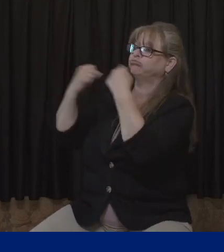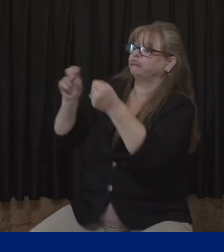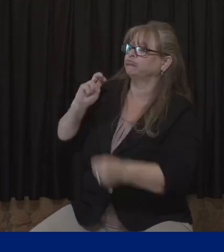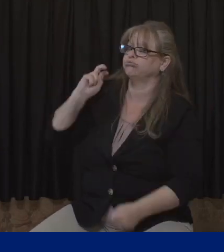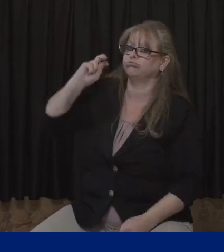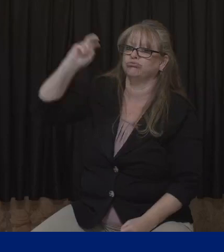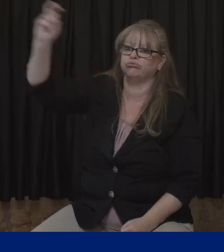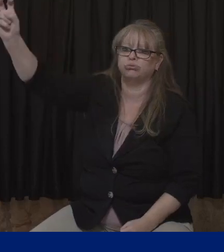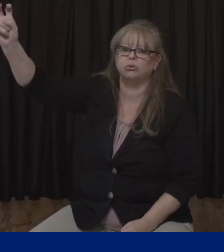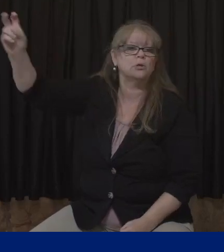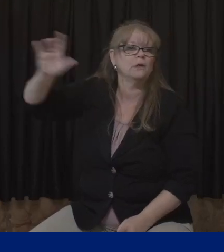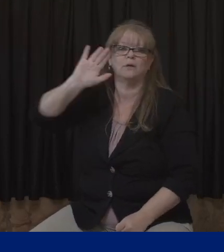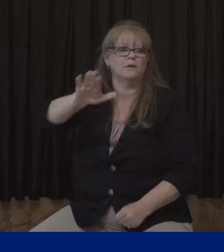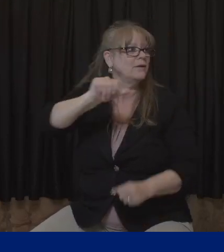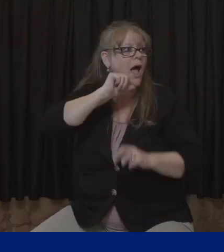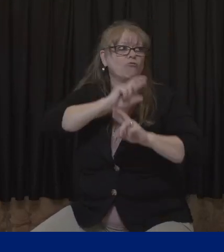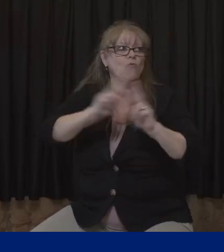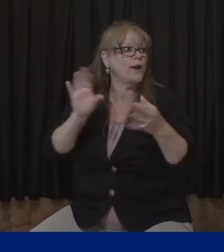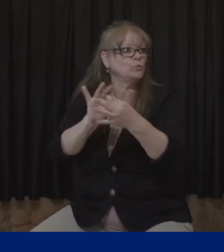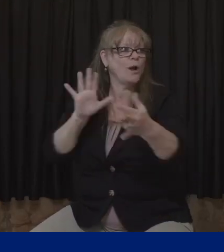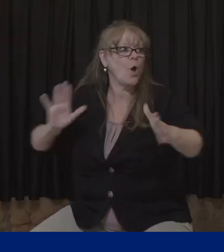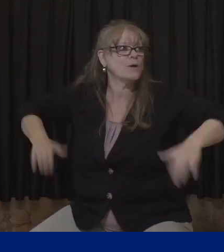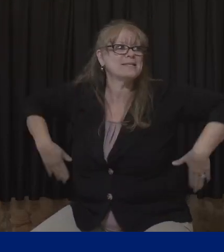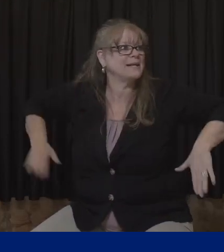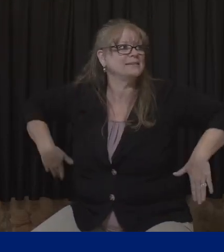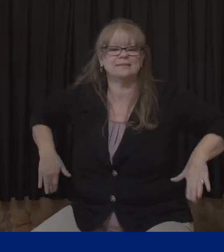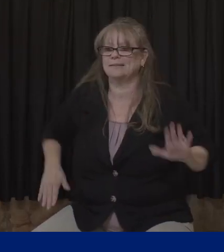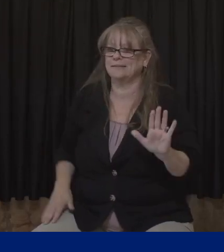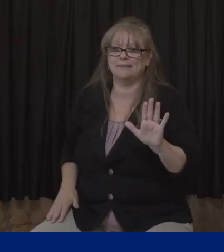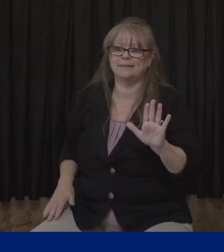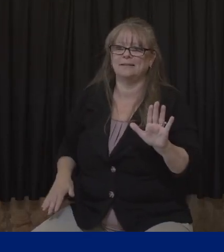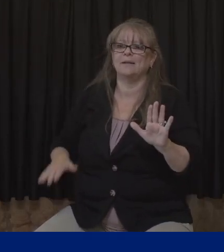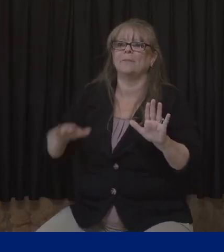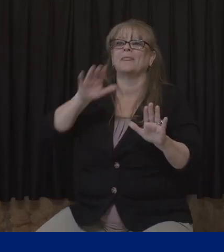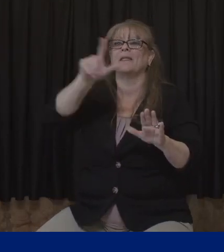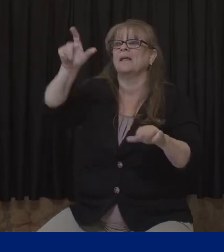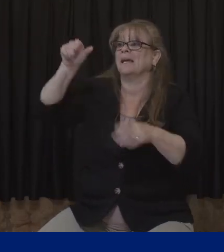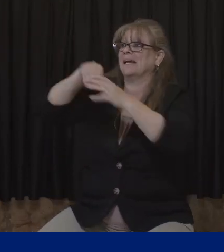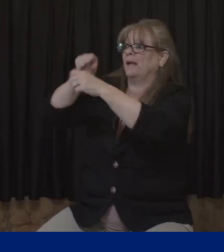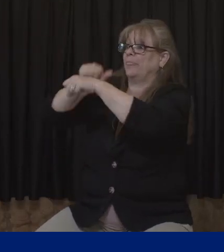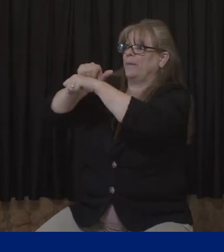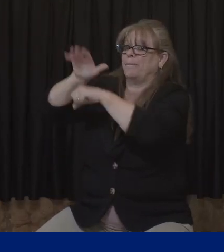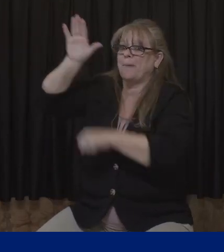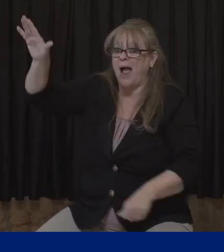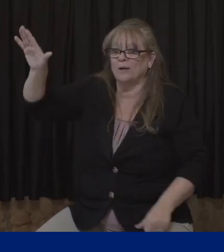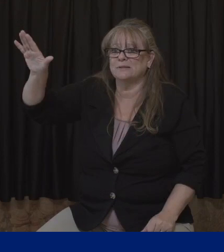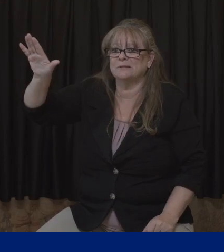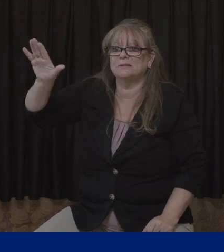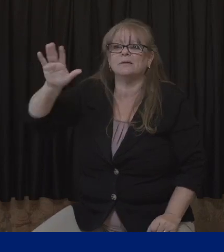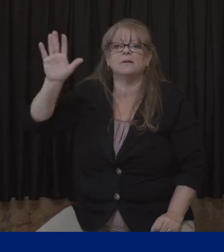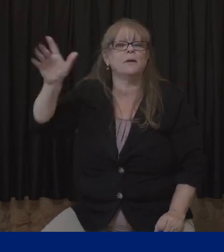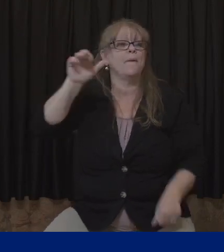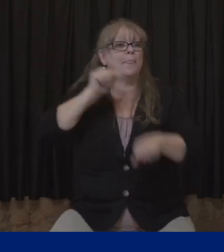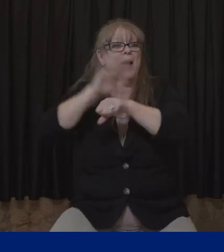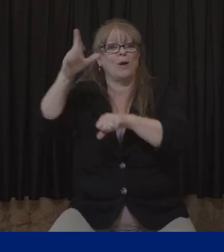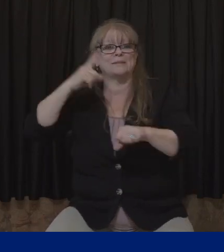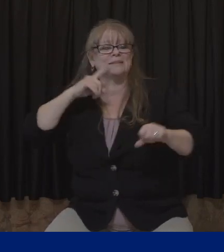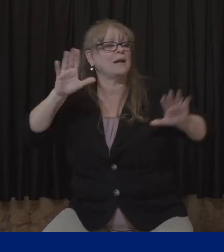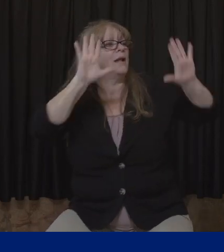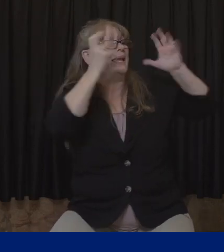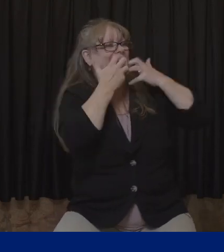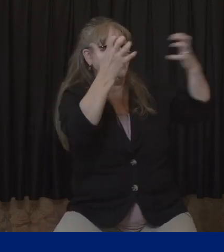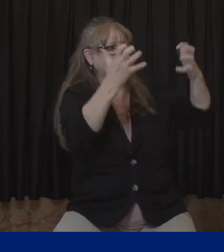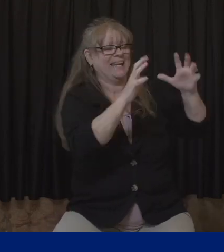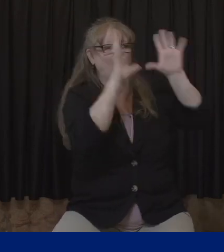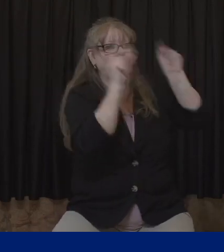opening campgrounds. So specifically, many of the mountain communities of others have asked, and we should respect, given that they were